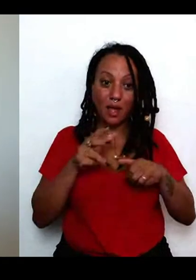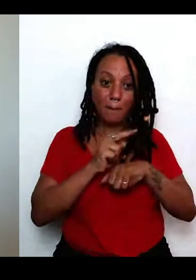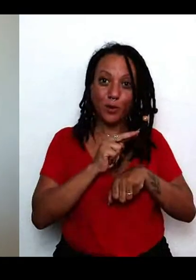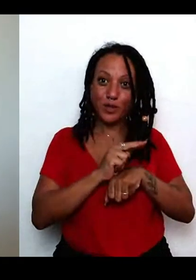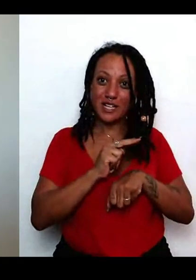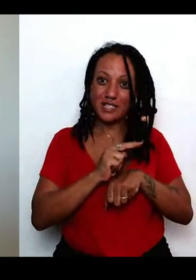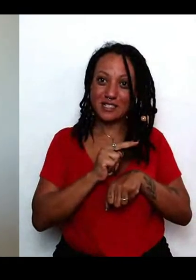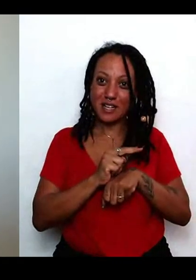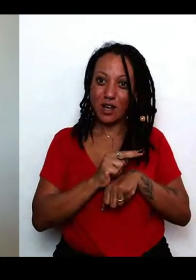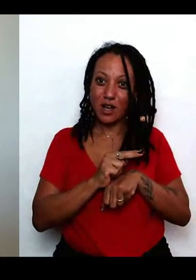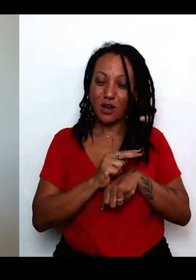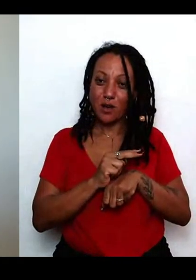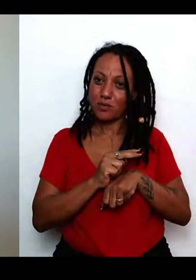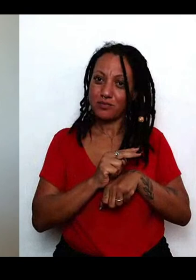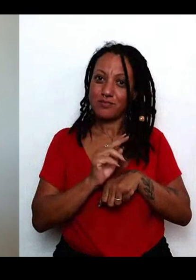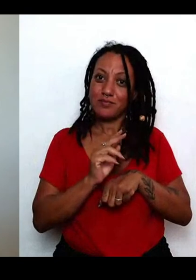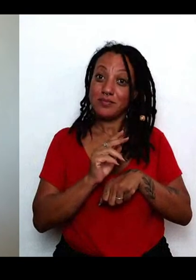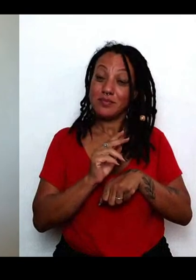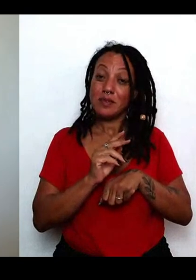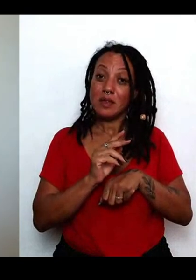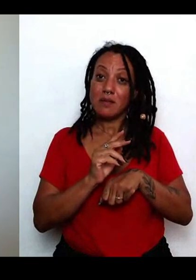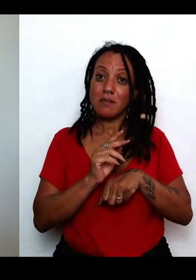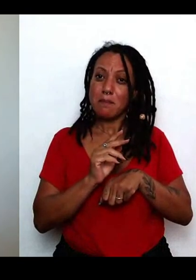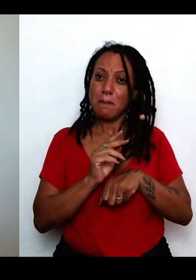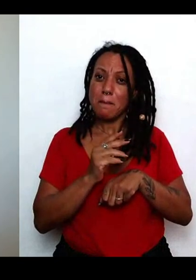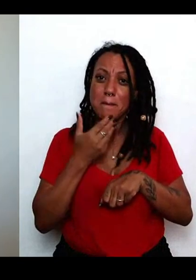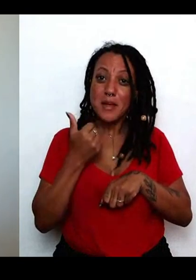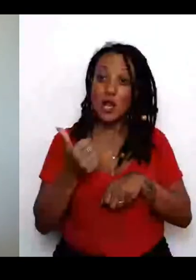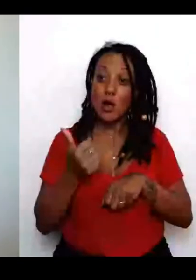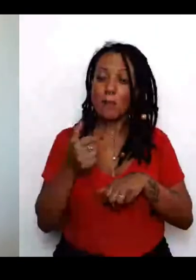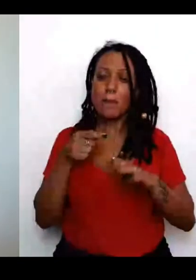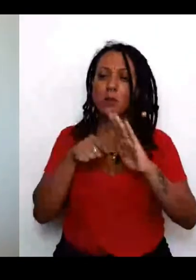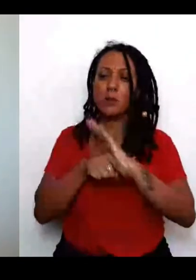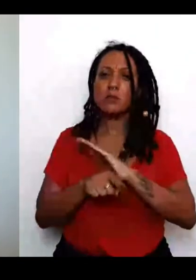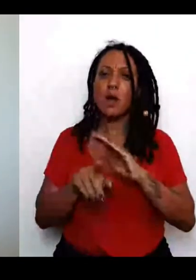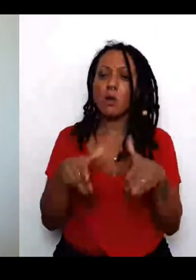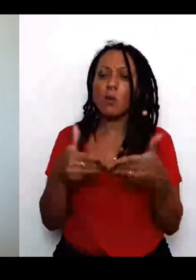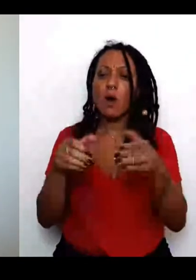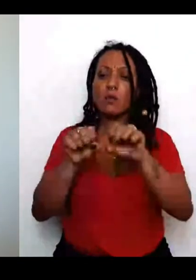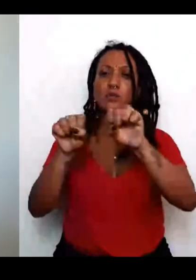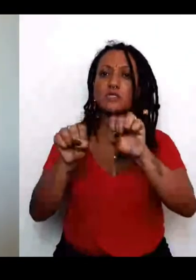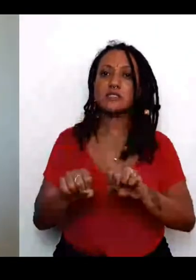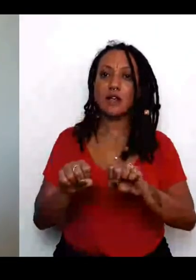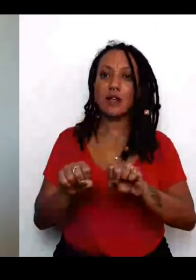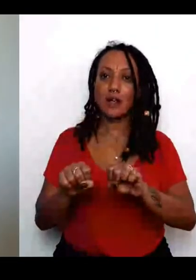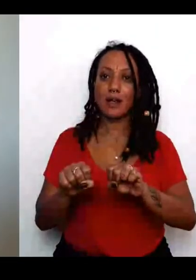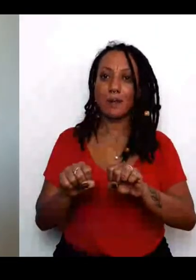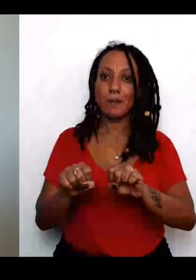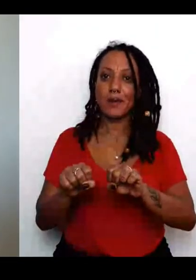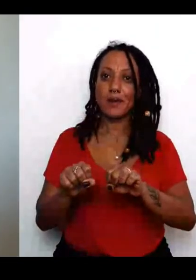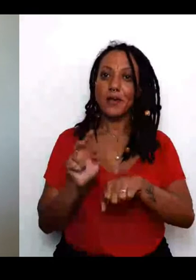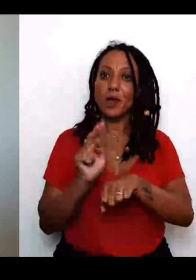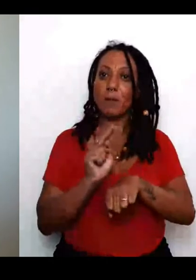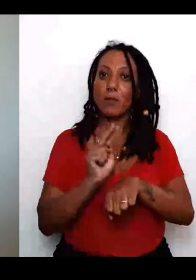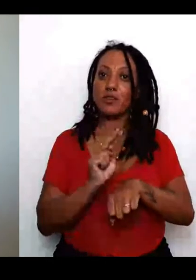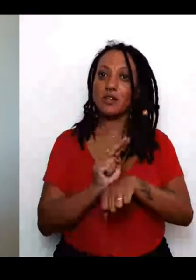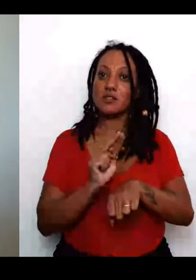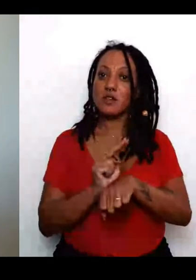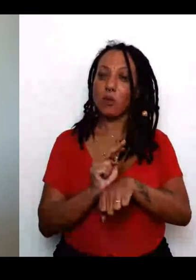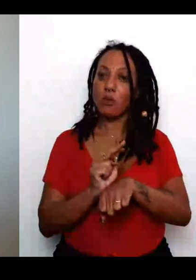what the Frameworks and systems supposedly Grant him protection are in the first place and how